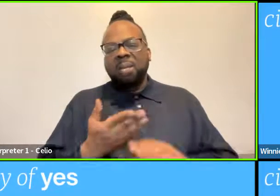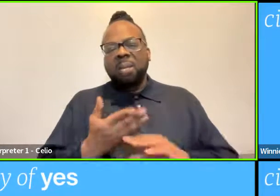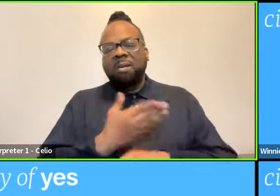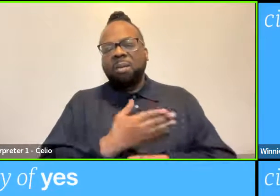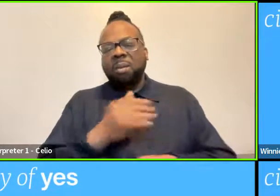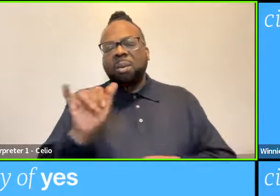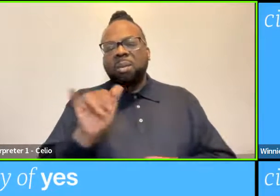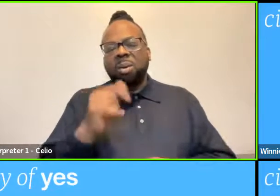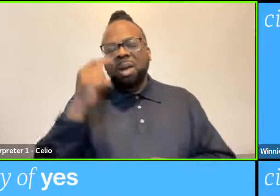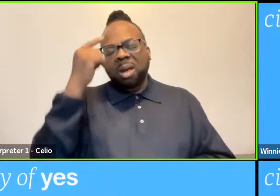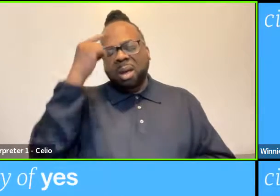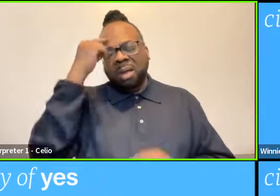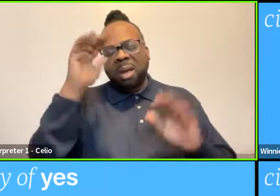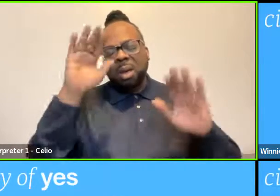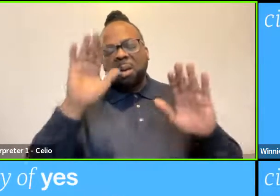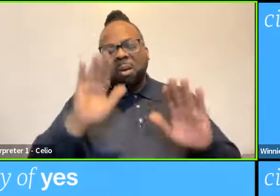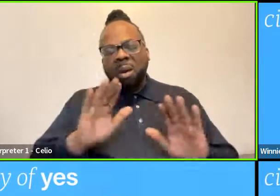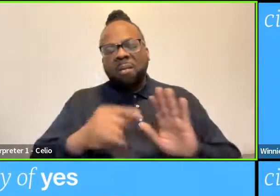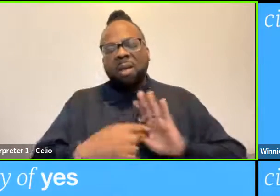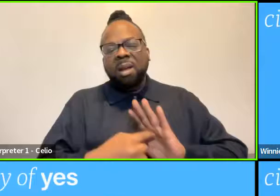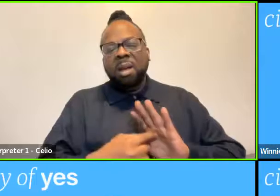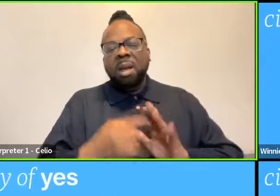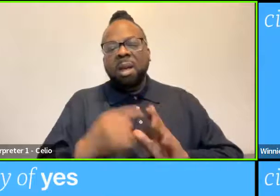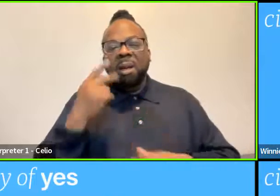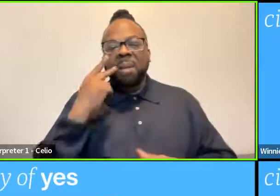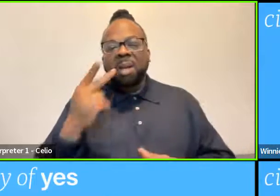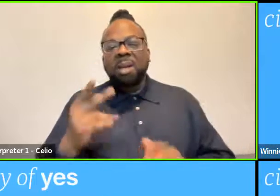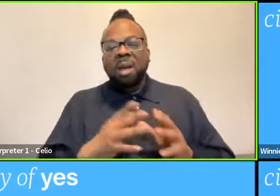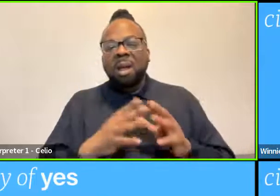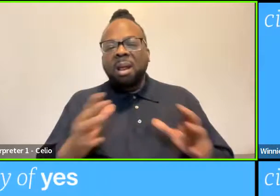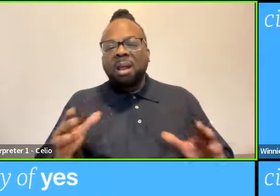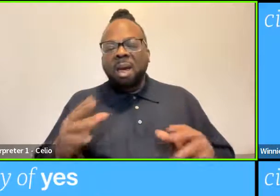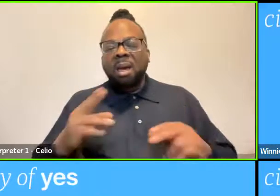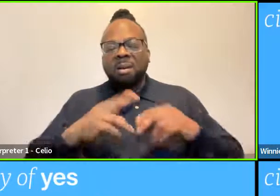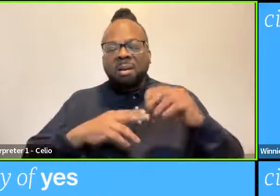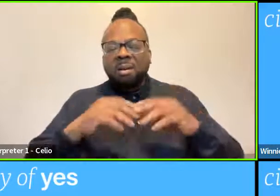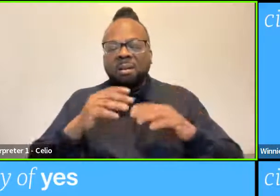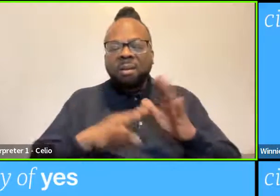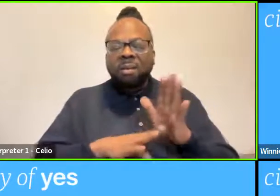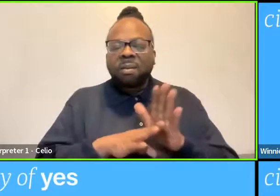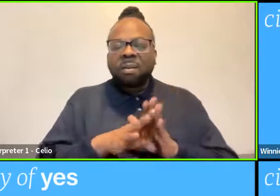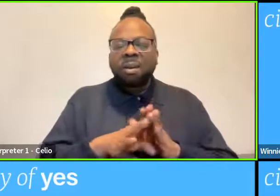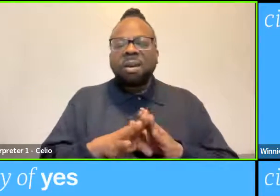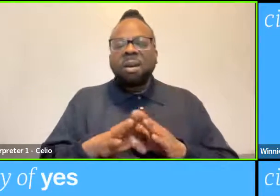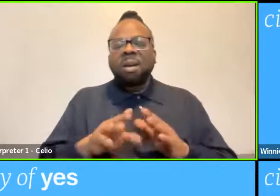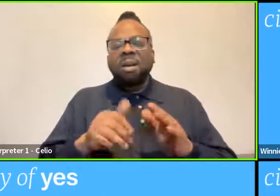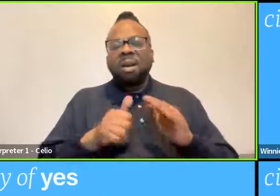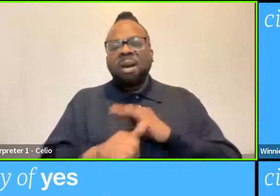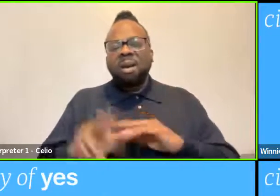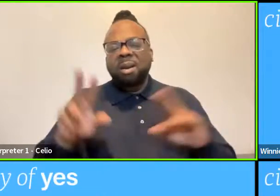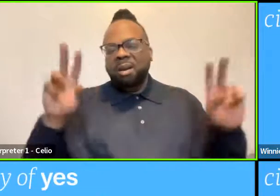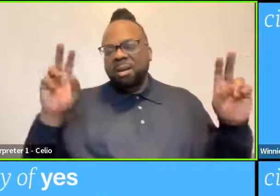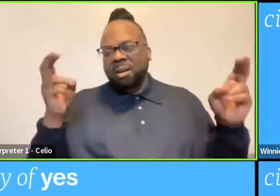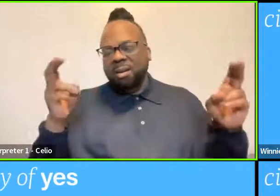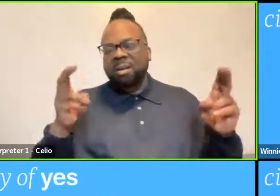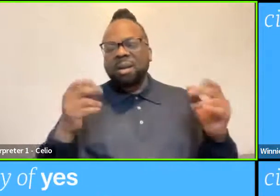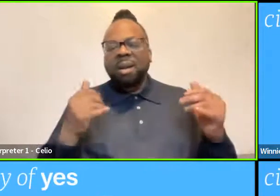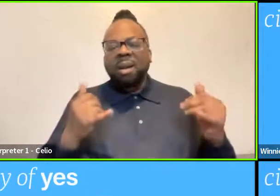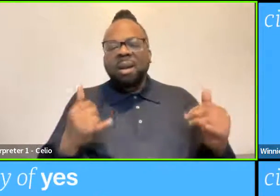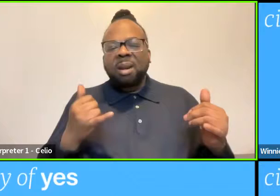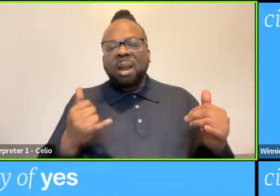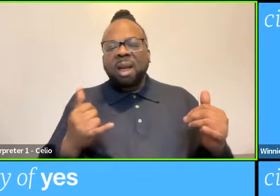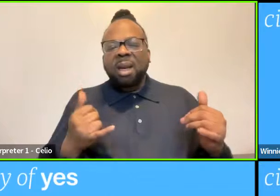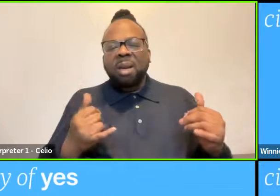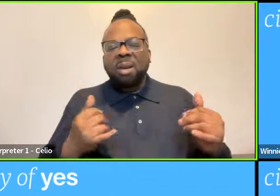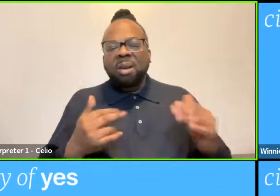great example of a neighborhood that sees a ton of development under the status quo, under the existing zoning regime, because